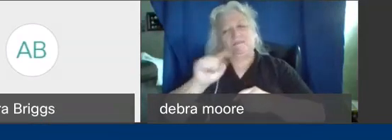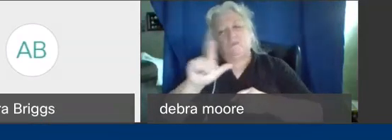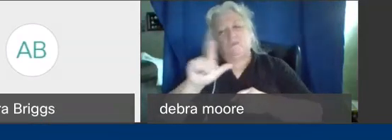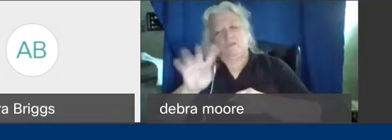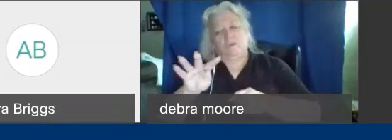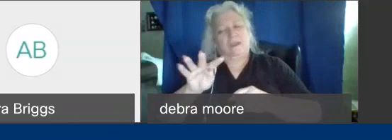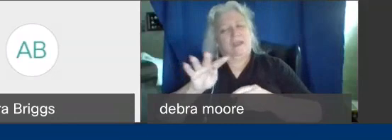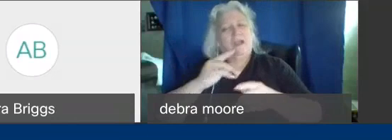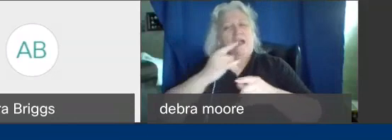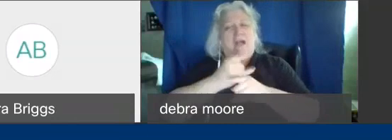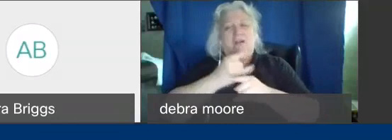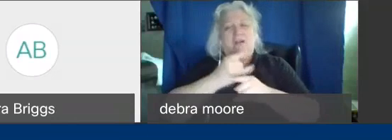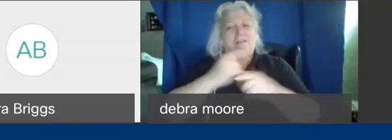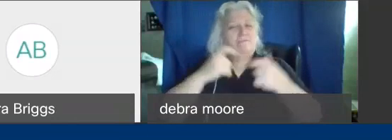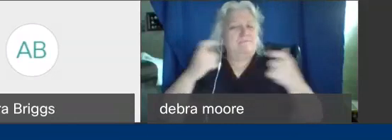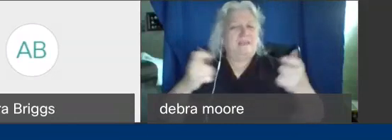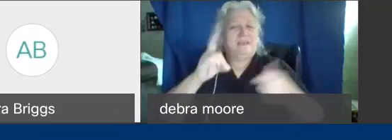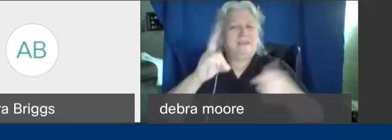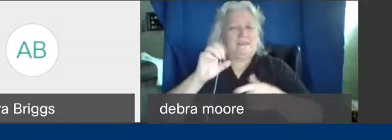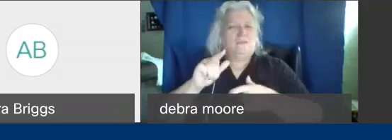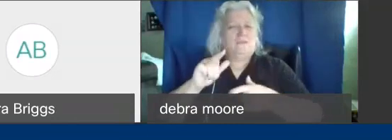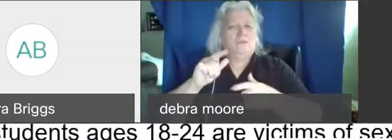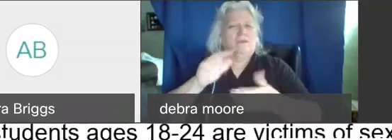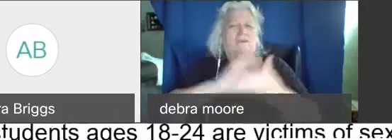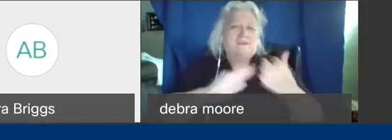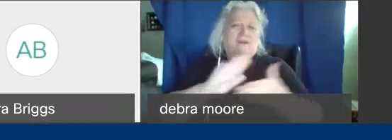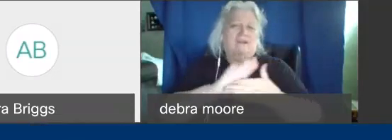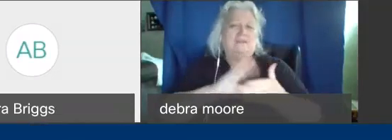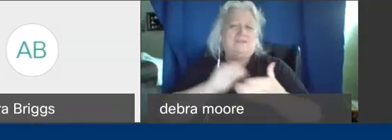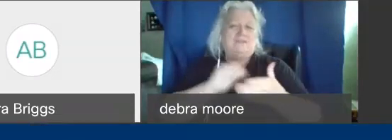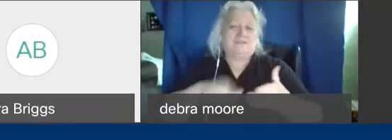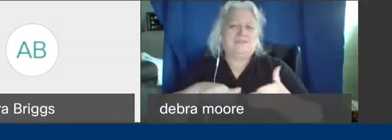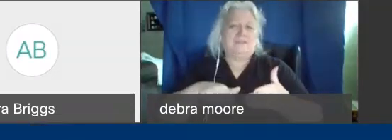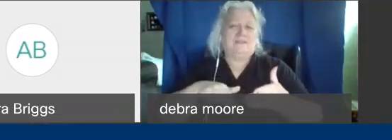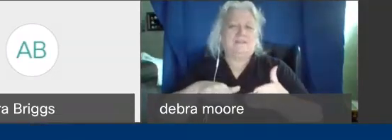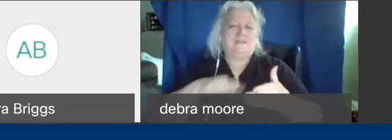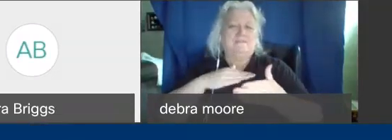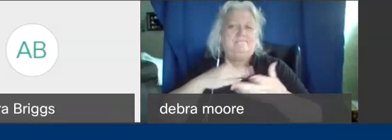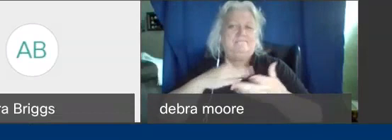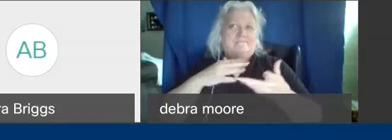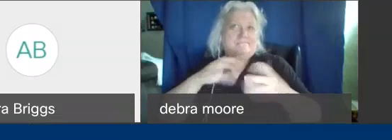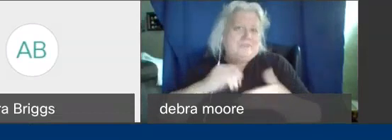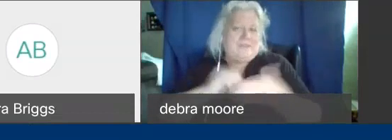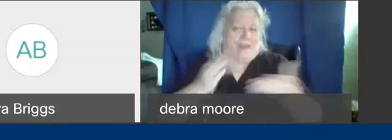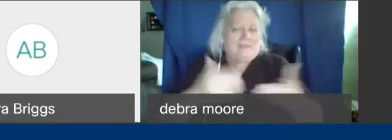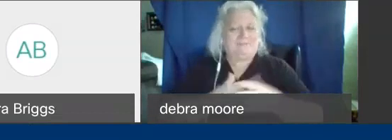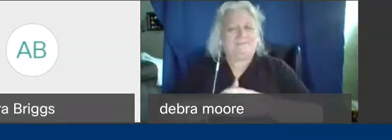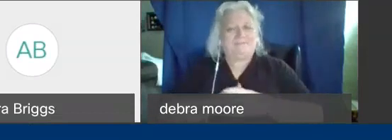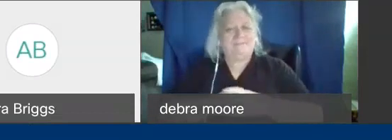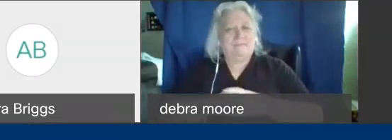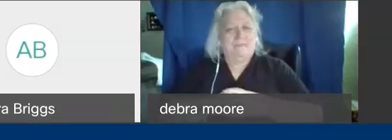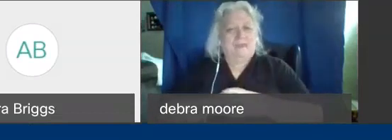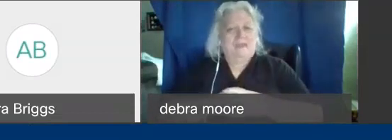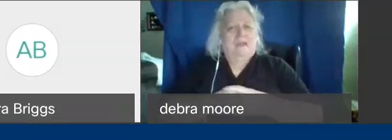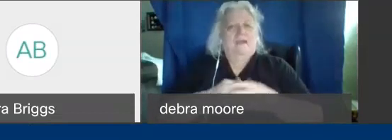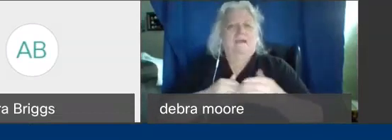drugs is a big deal, especially with college students. Okay, so there are major